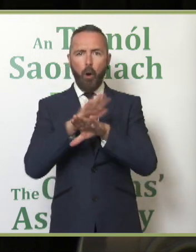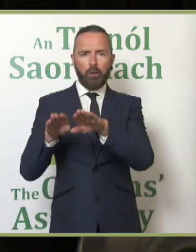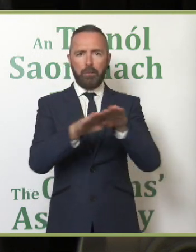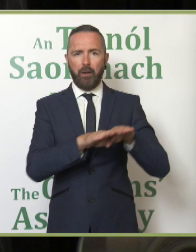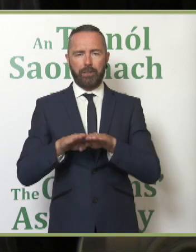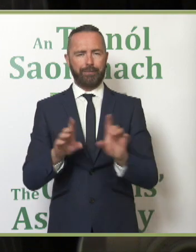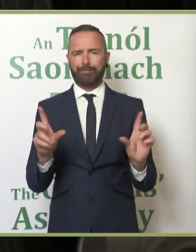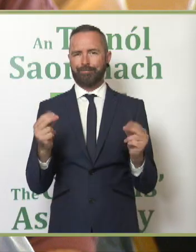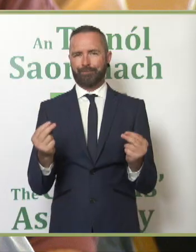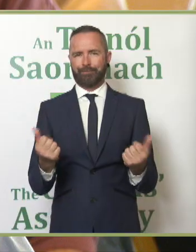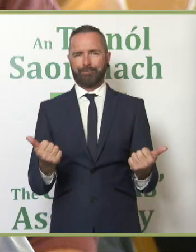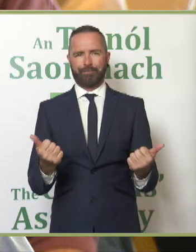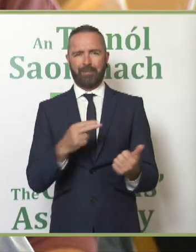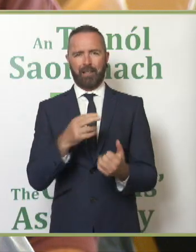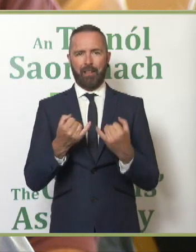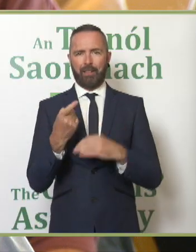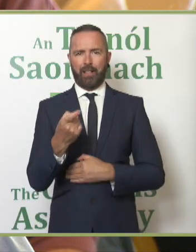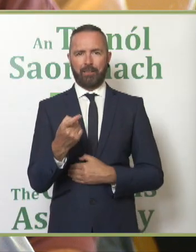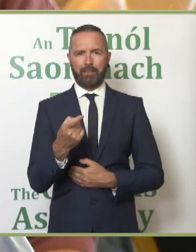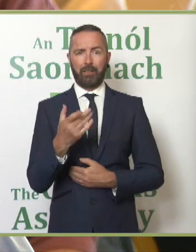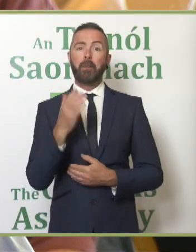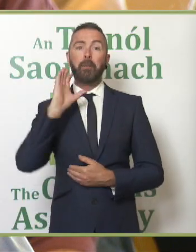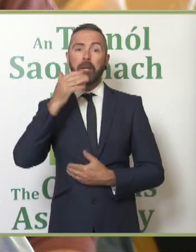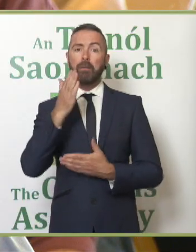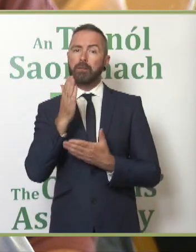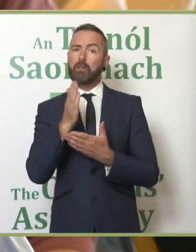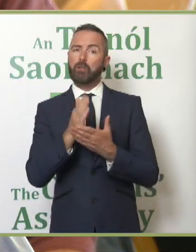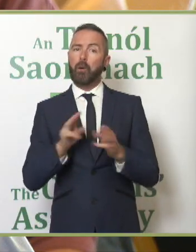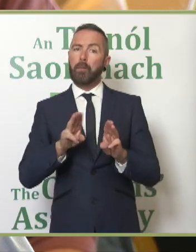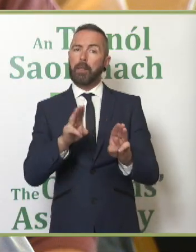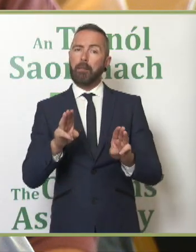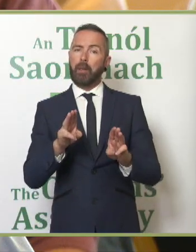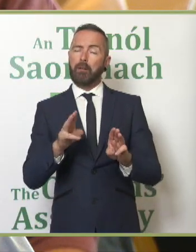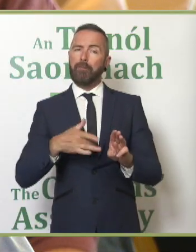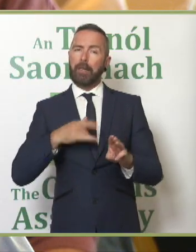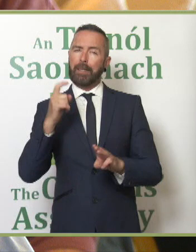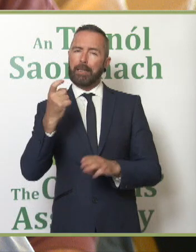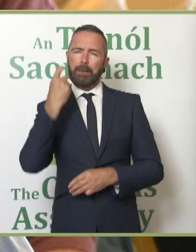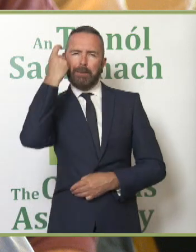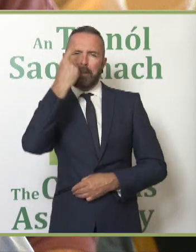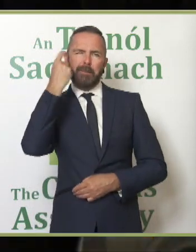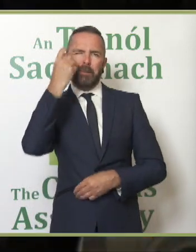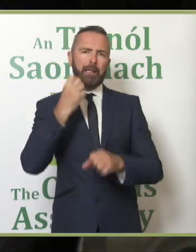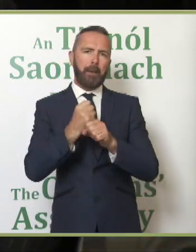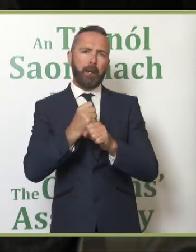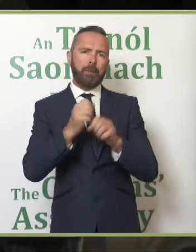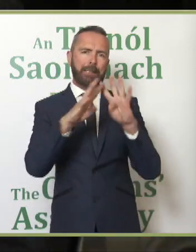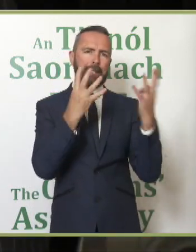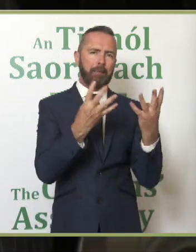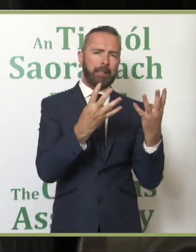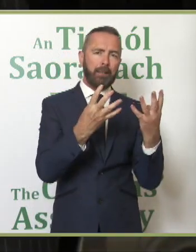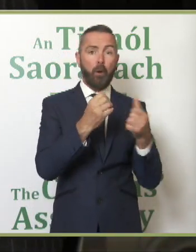amongst researchers and academics, there are skeptics about citizen assemblies as well as supporters. The